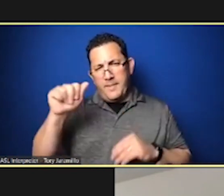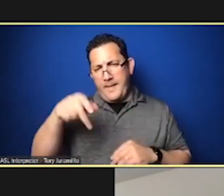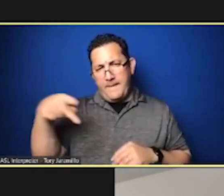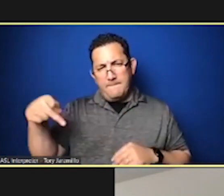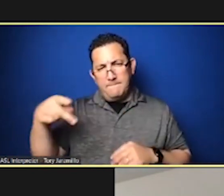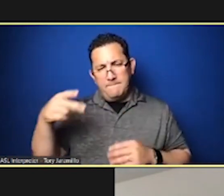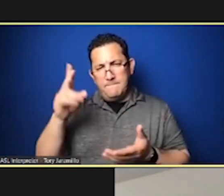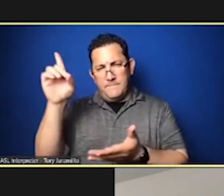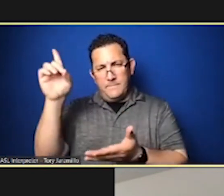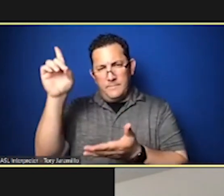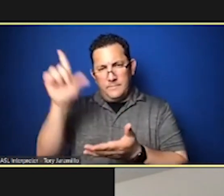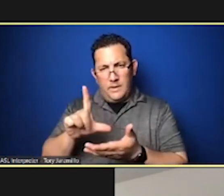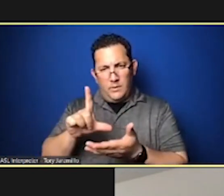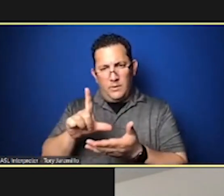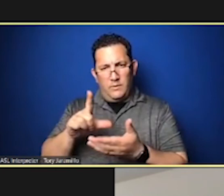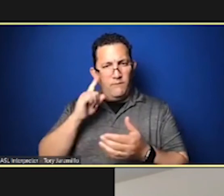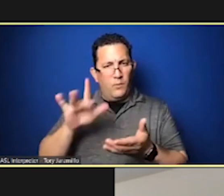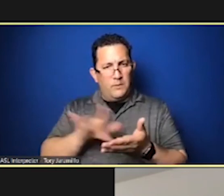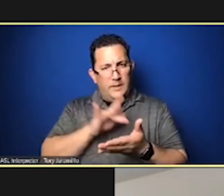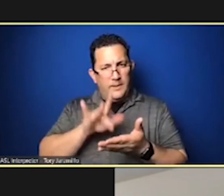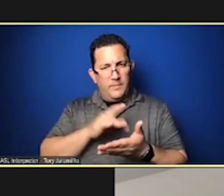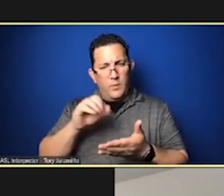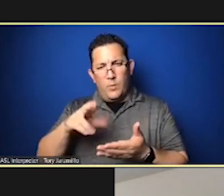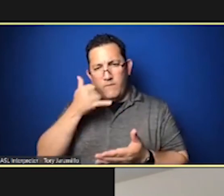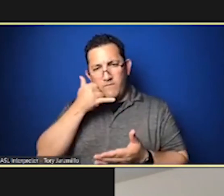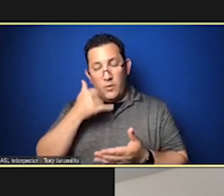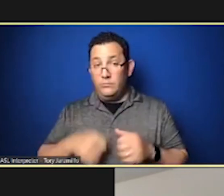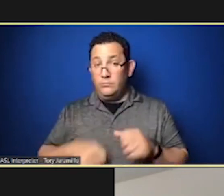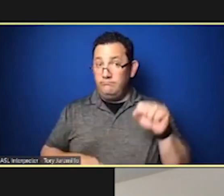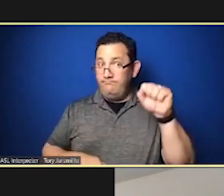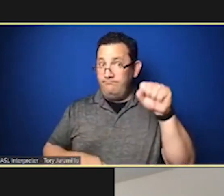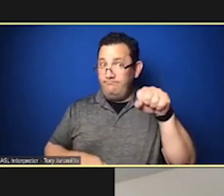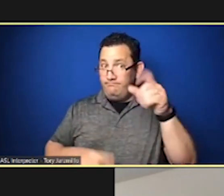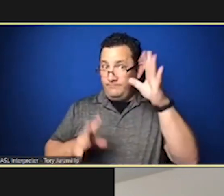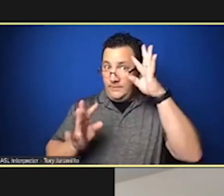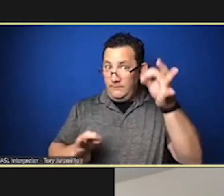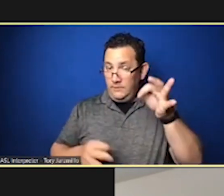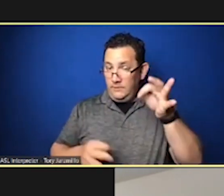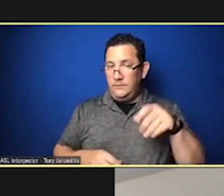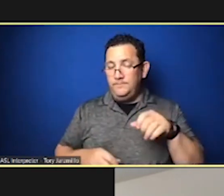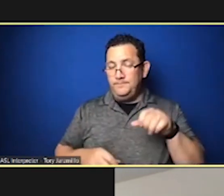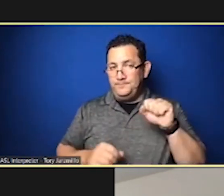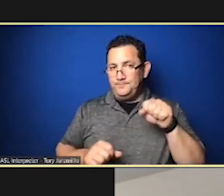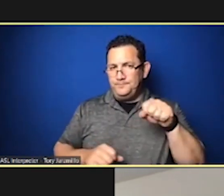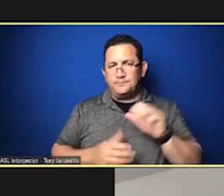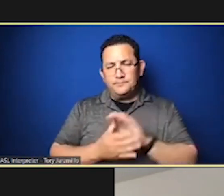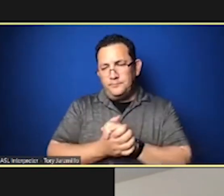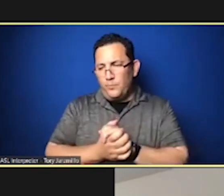downloaded onto a tablet or a phone? Oh, definitely, yes.